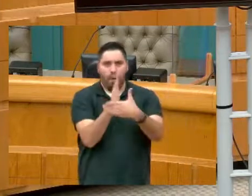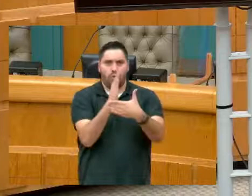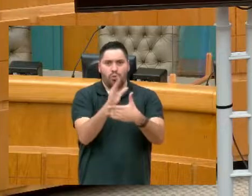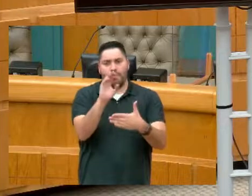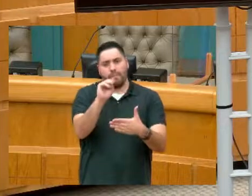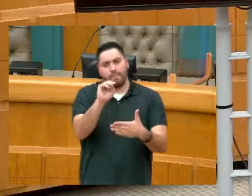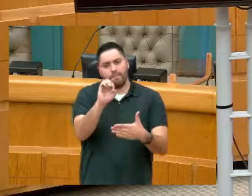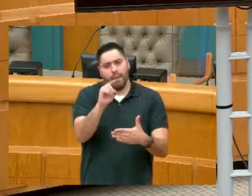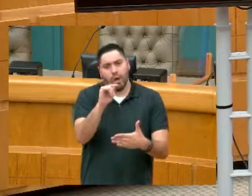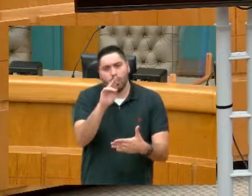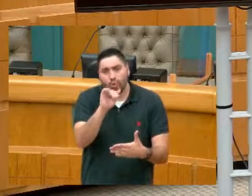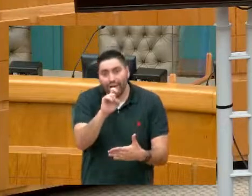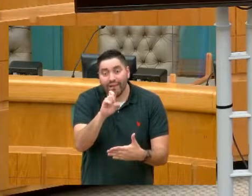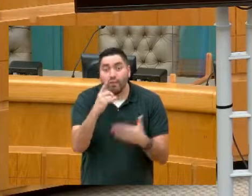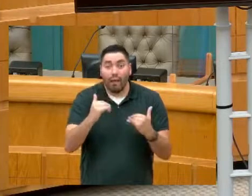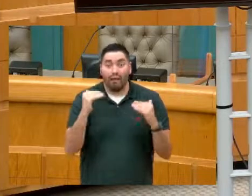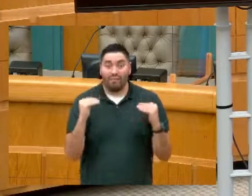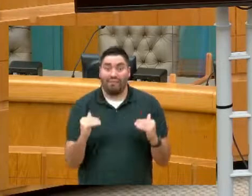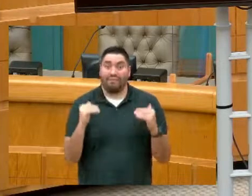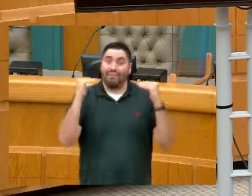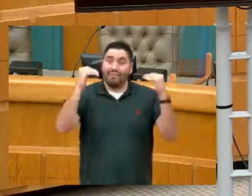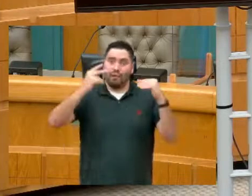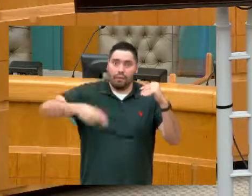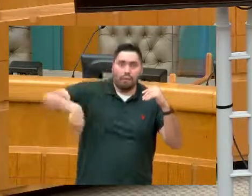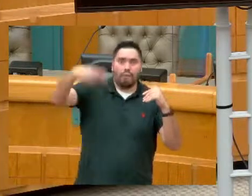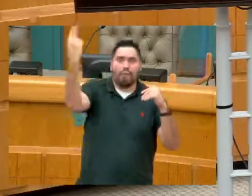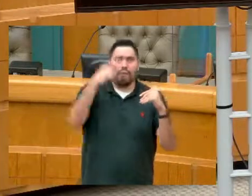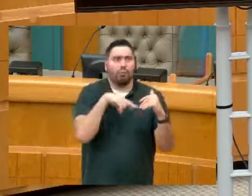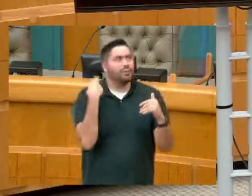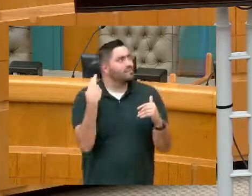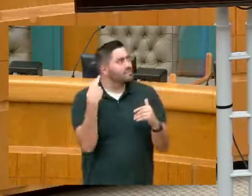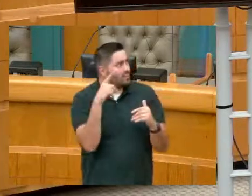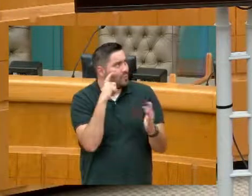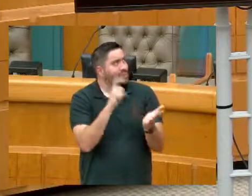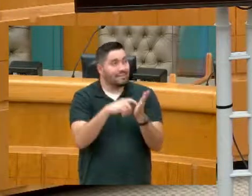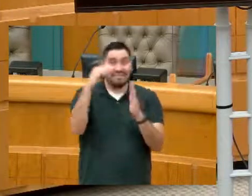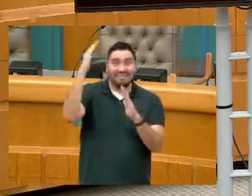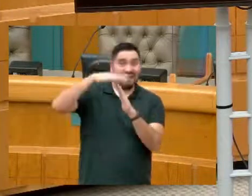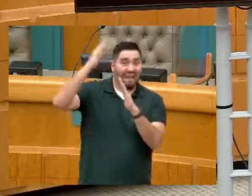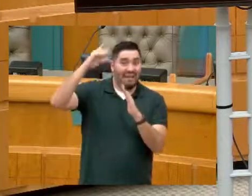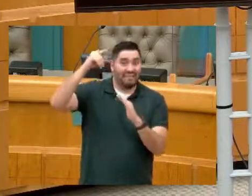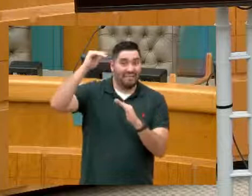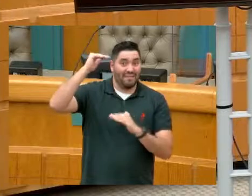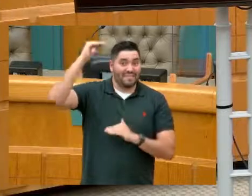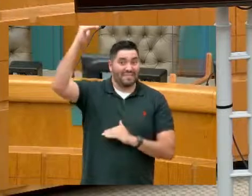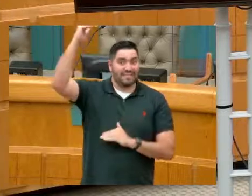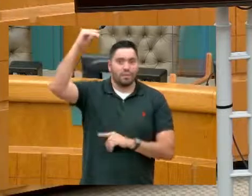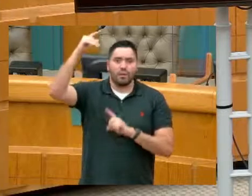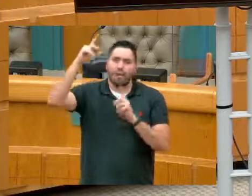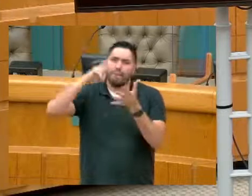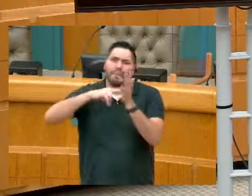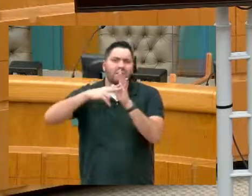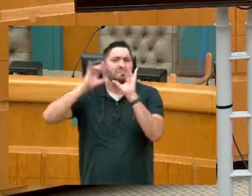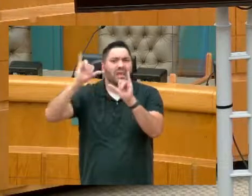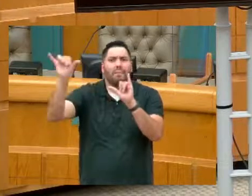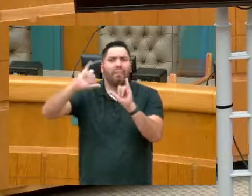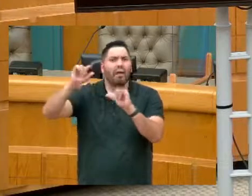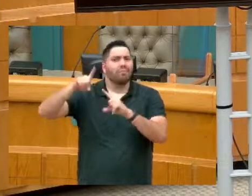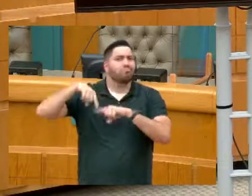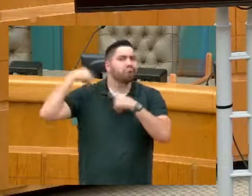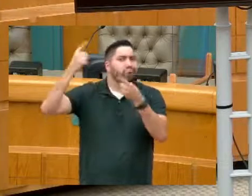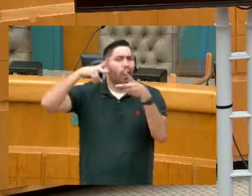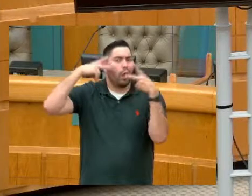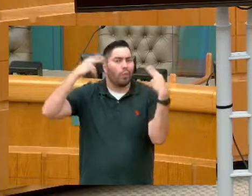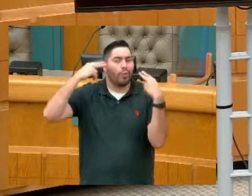are lined up so they can just grab them and go, Halloween celebrations outside with small groups of